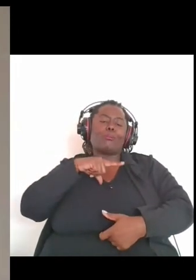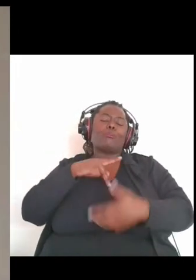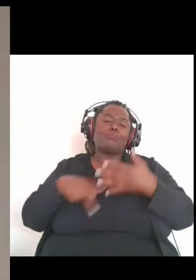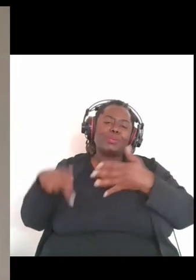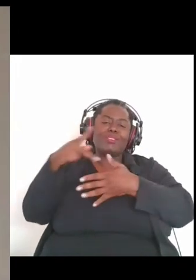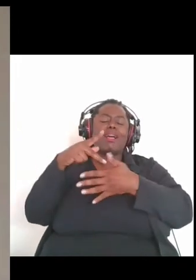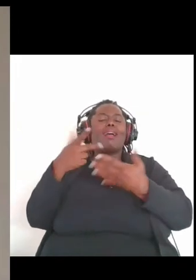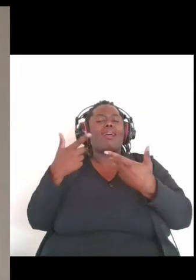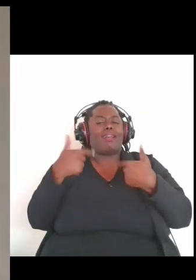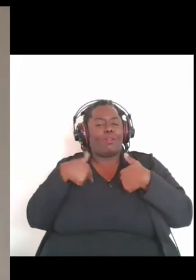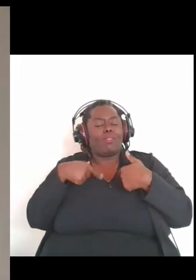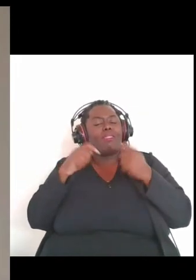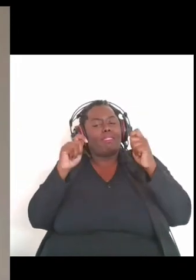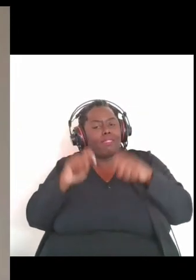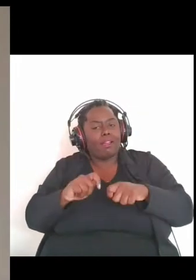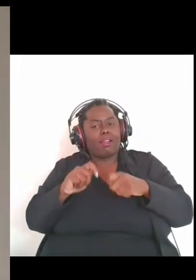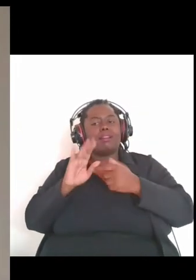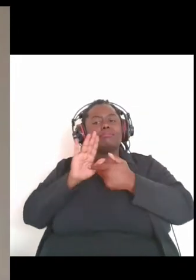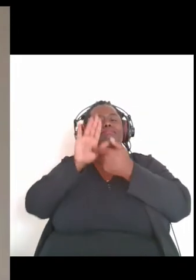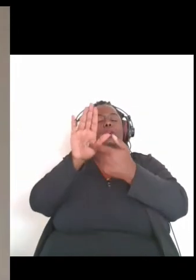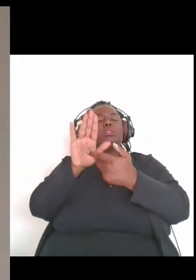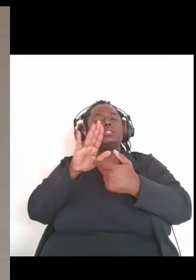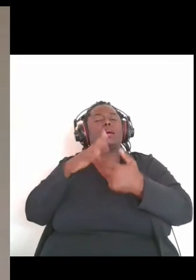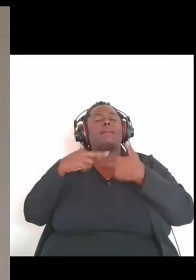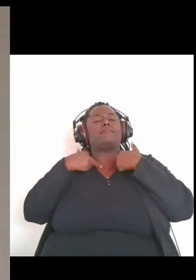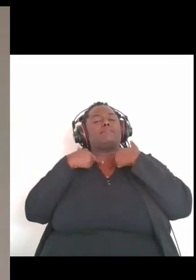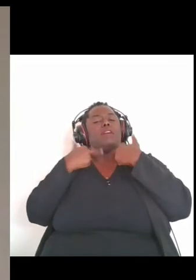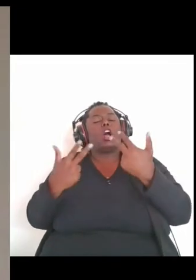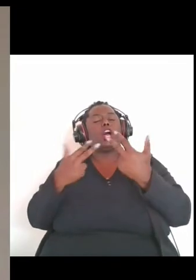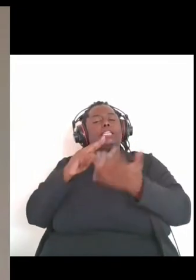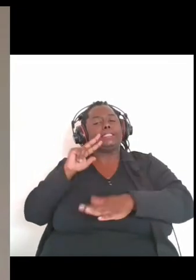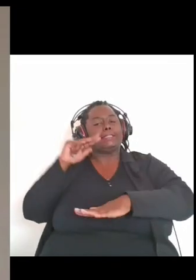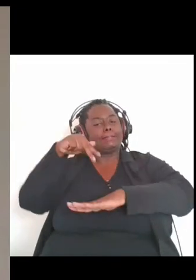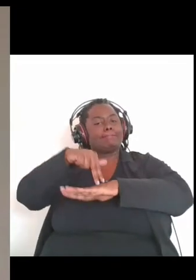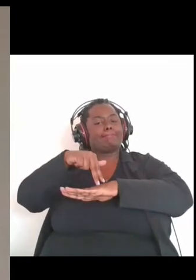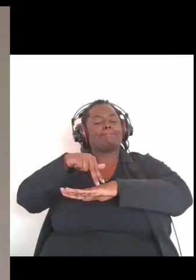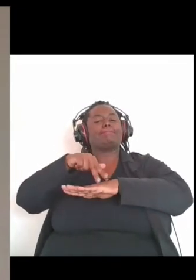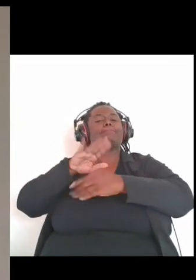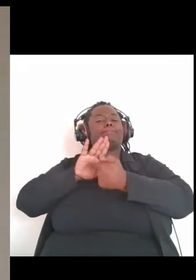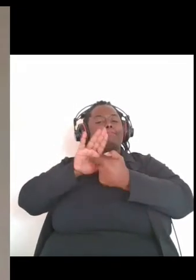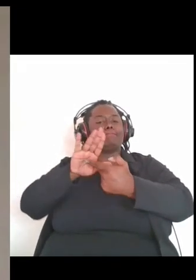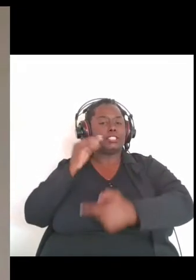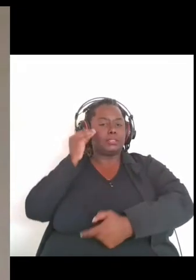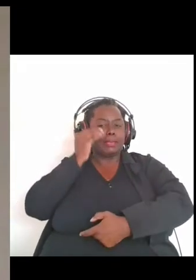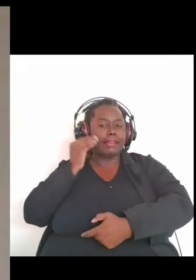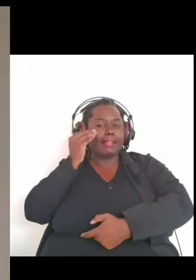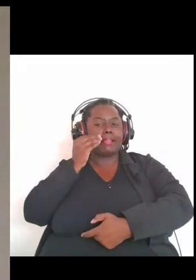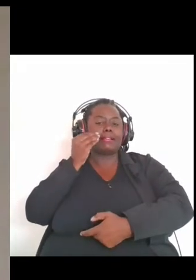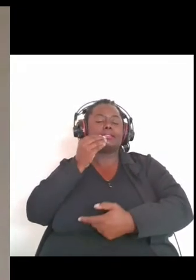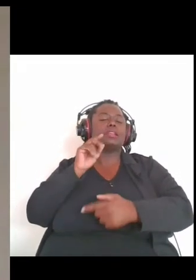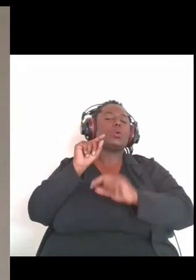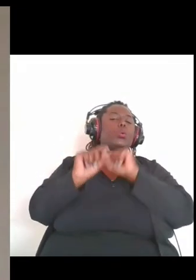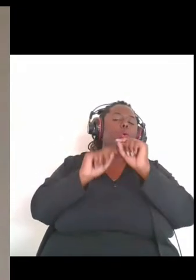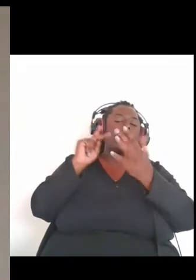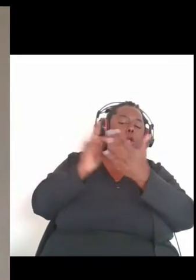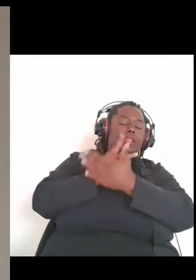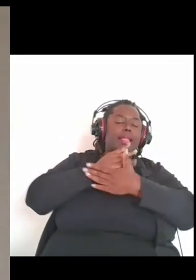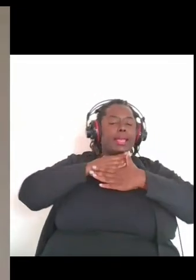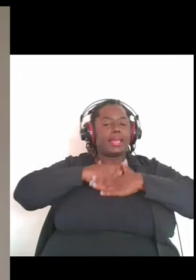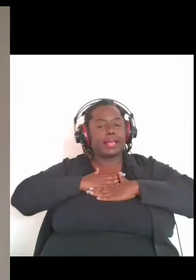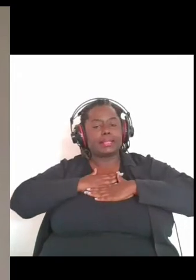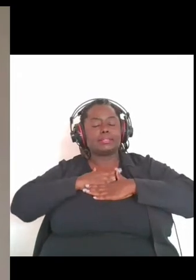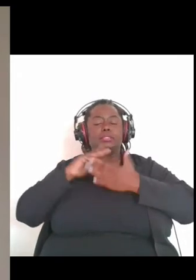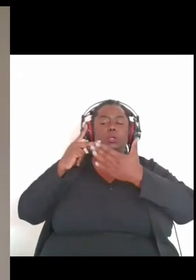I know I have the privilege of being able to share my experience and take my voice and about what